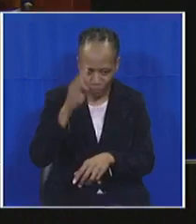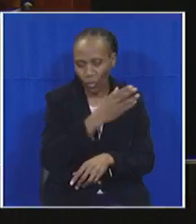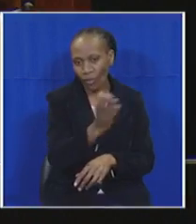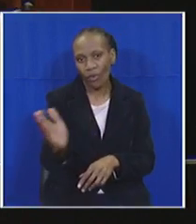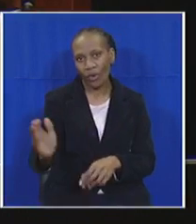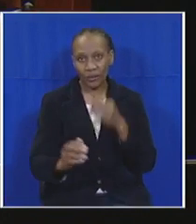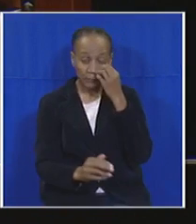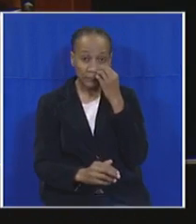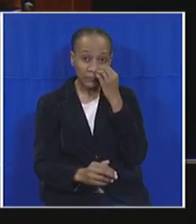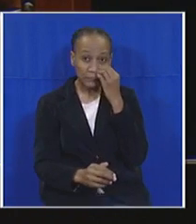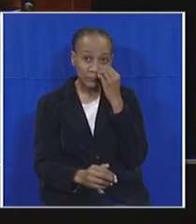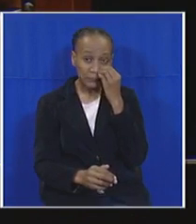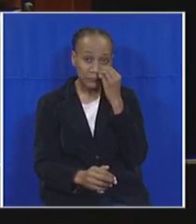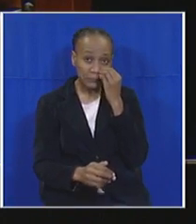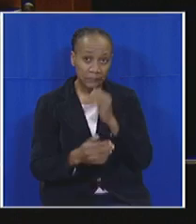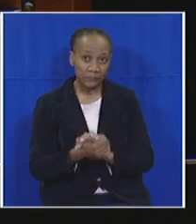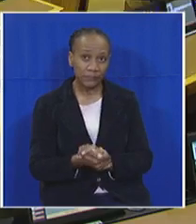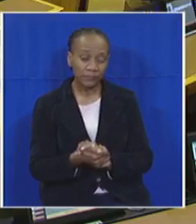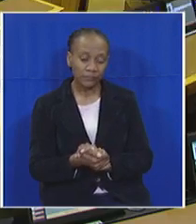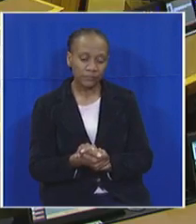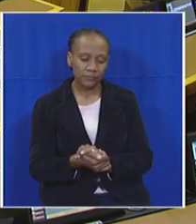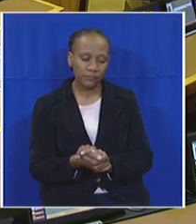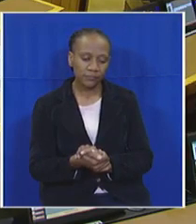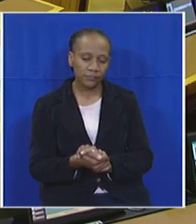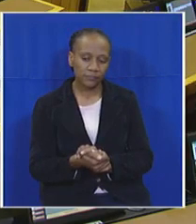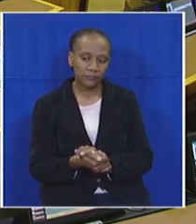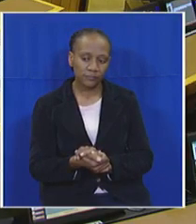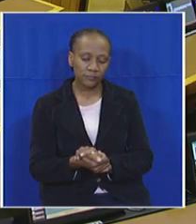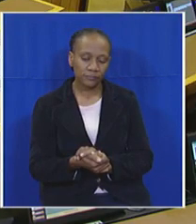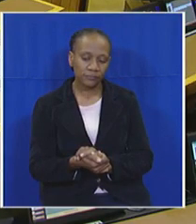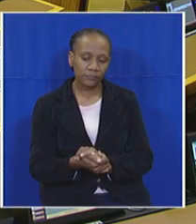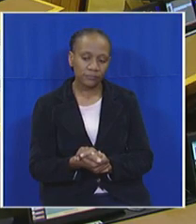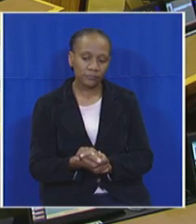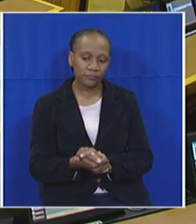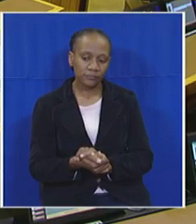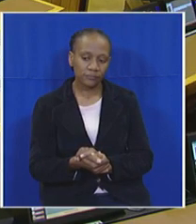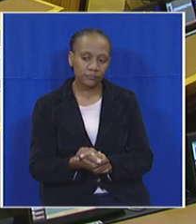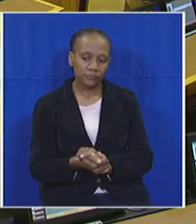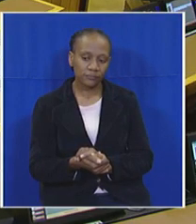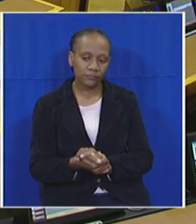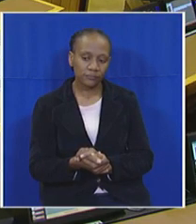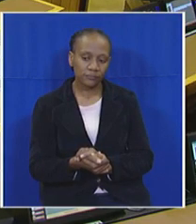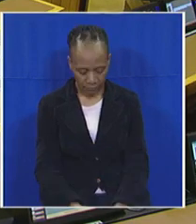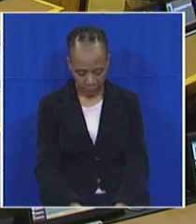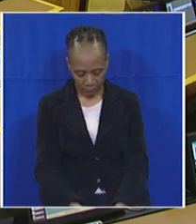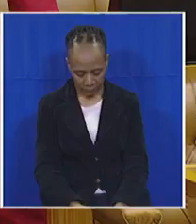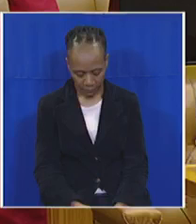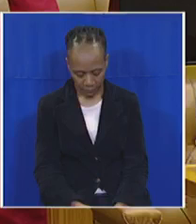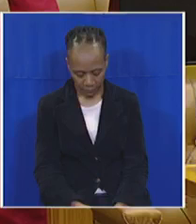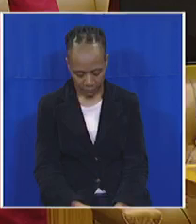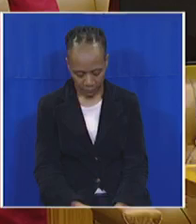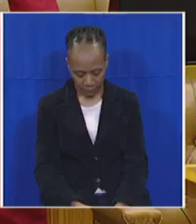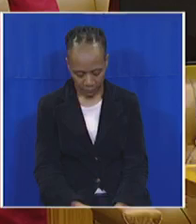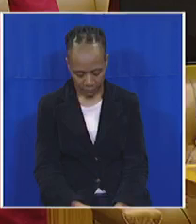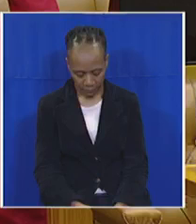Honorable member, what is the point of order? Bengicela ukubuza ukuthi yesiphi esifanele. What is the point of order?